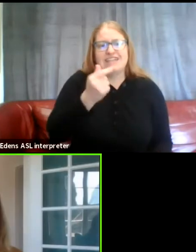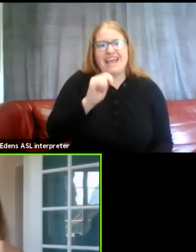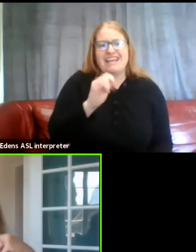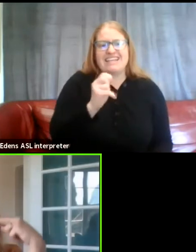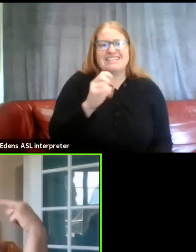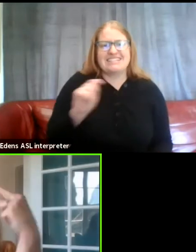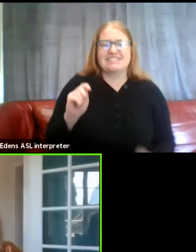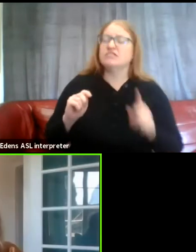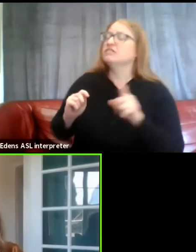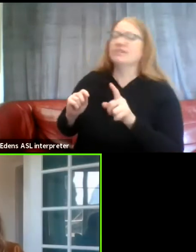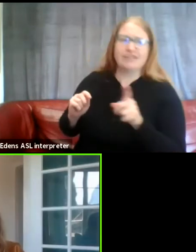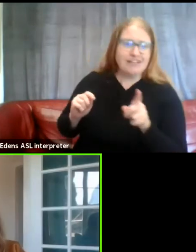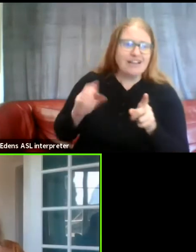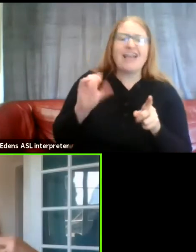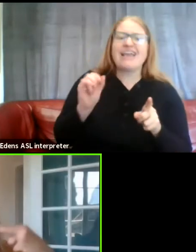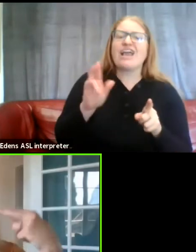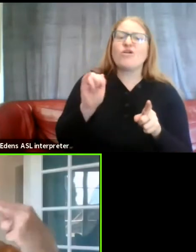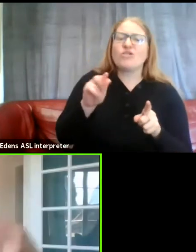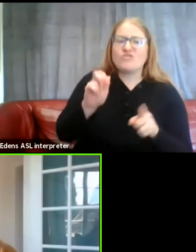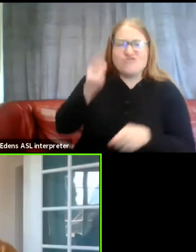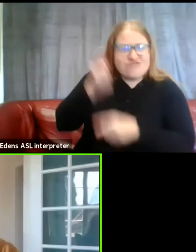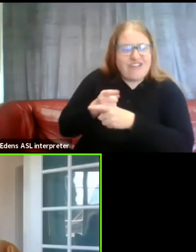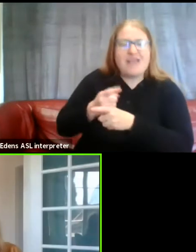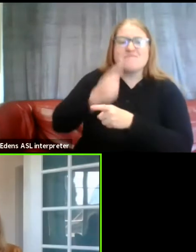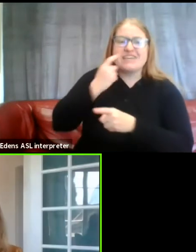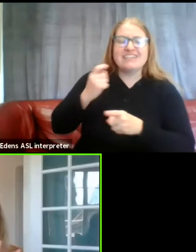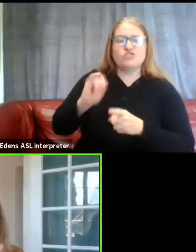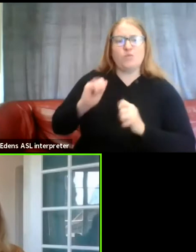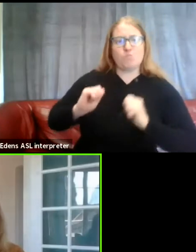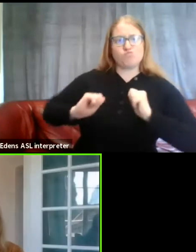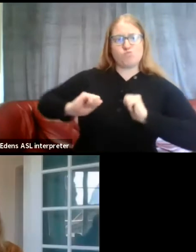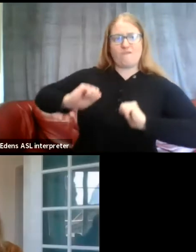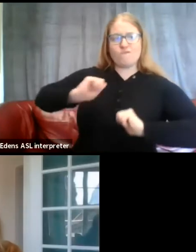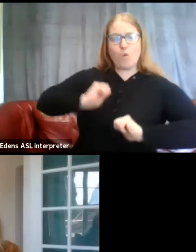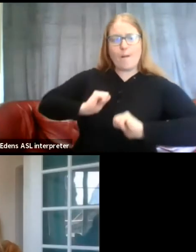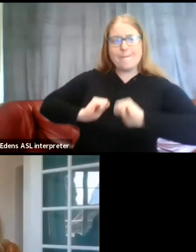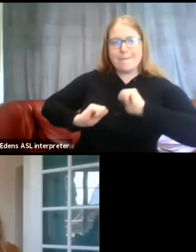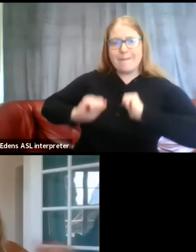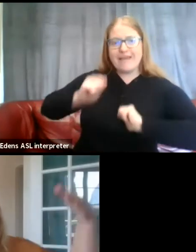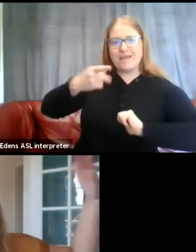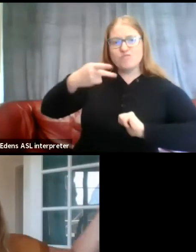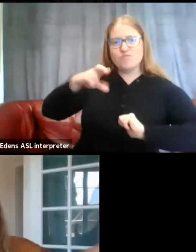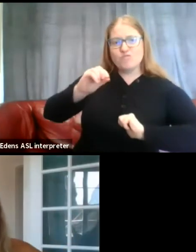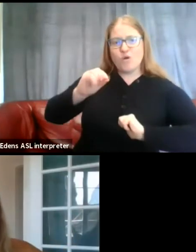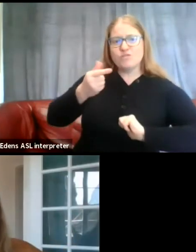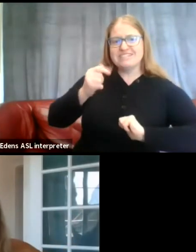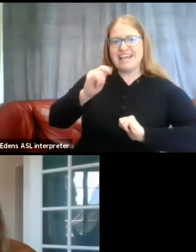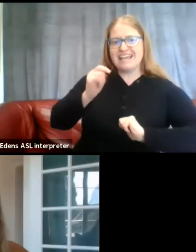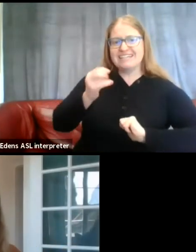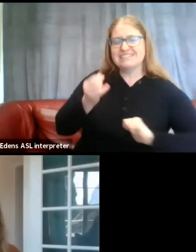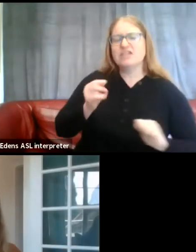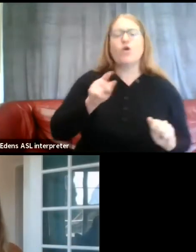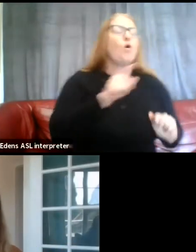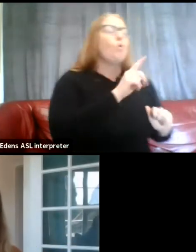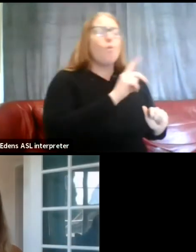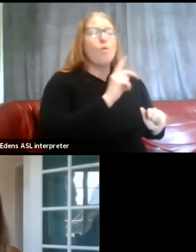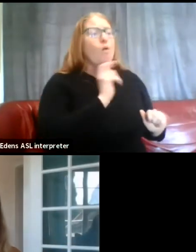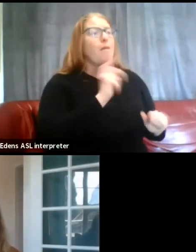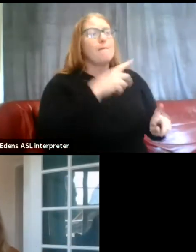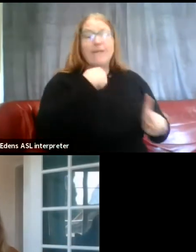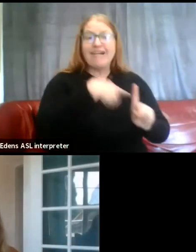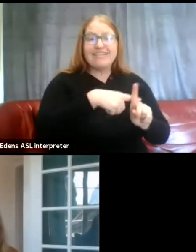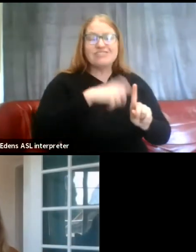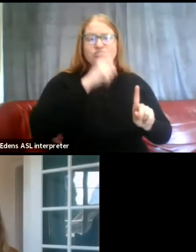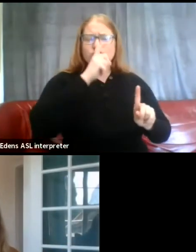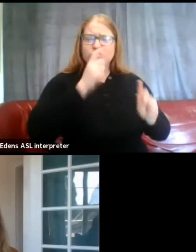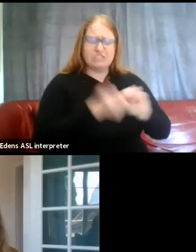because it's performing protagonism and both. Well, it's in like the narrative, but also constructing the idea of thinking of yourself as,